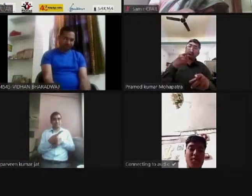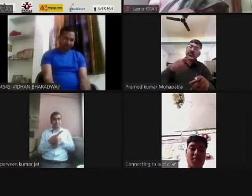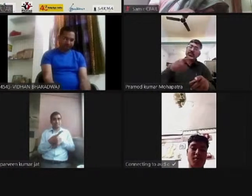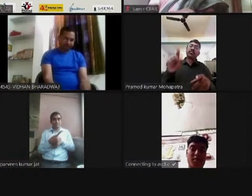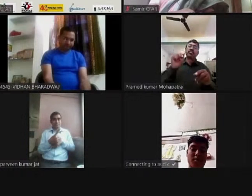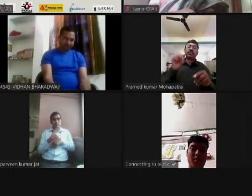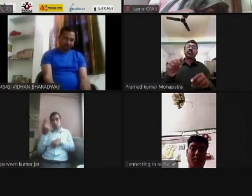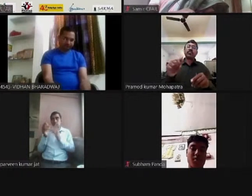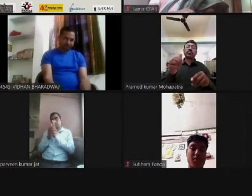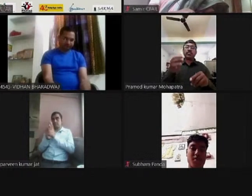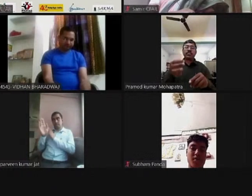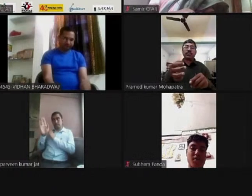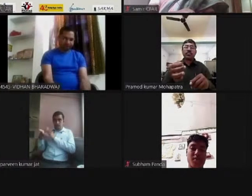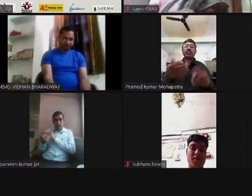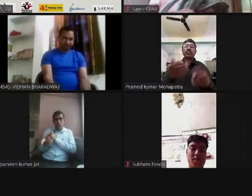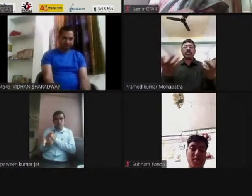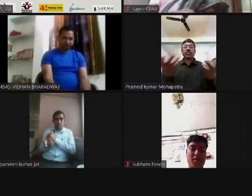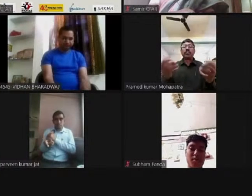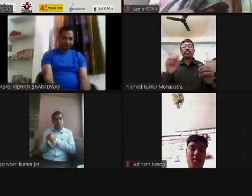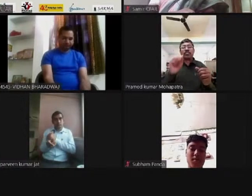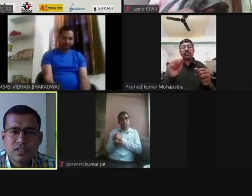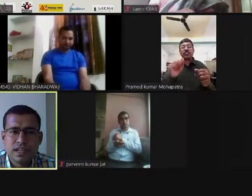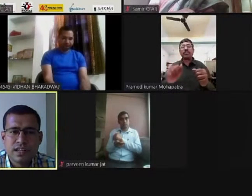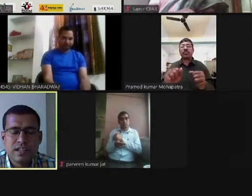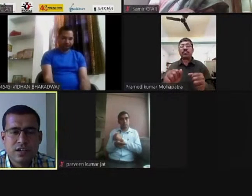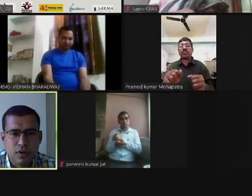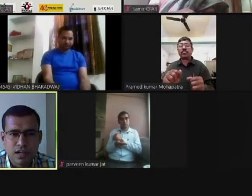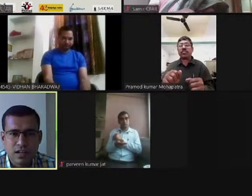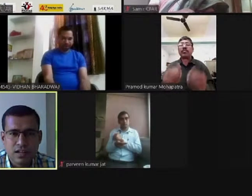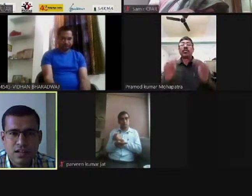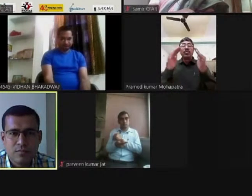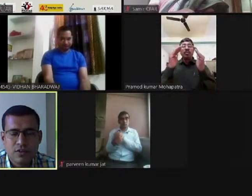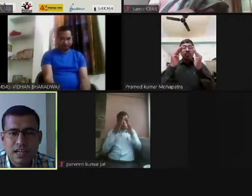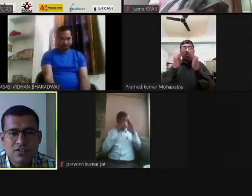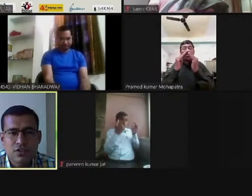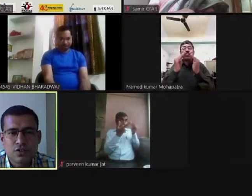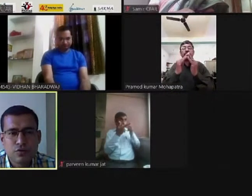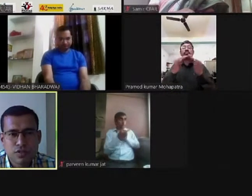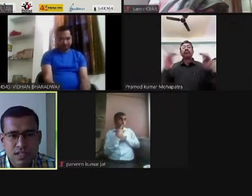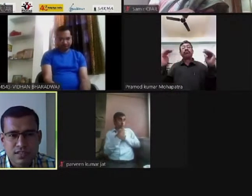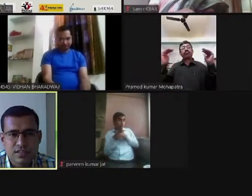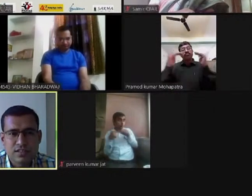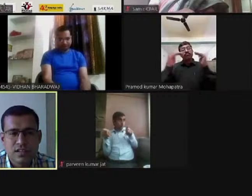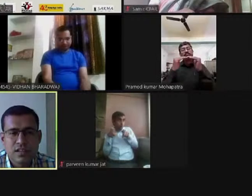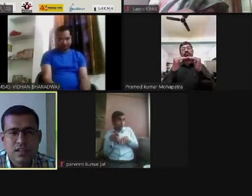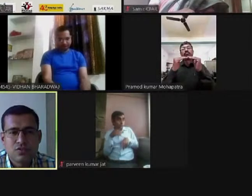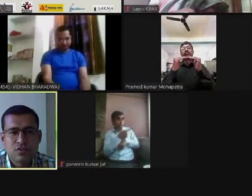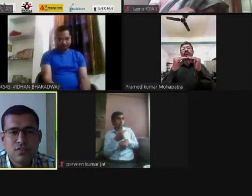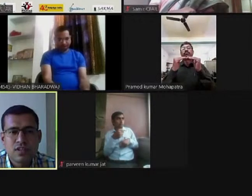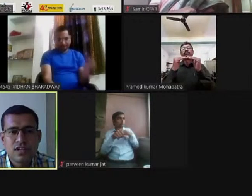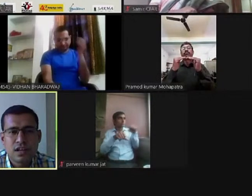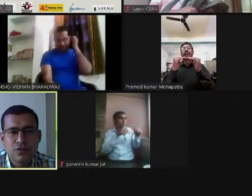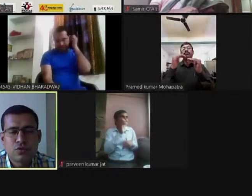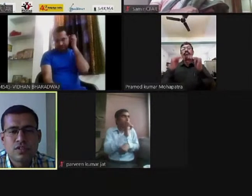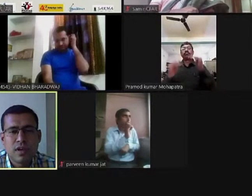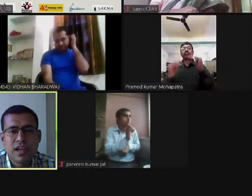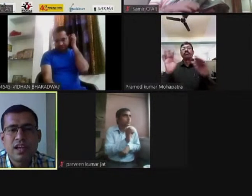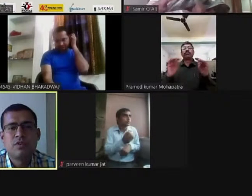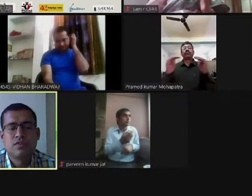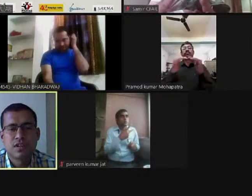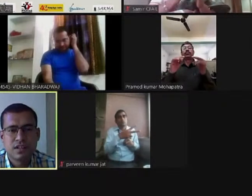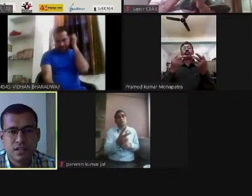For instance, if we are putting some money on a scheme, we are assuming that every household is getting equal, but that's not in the true